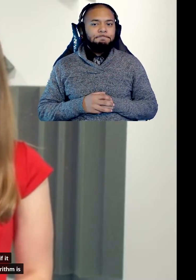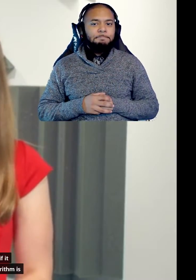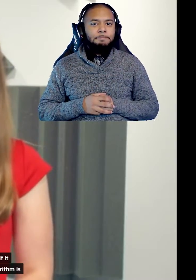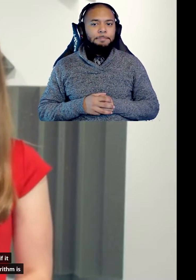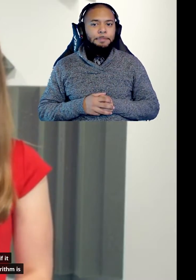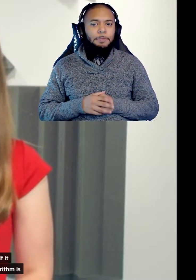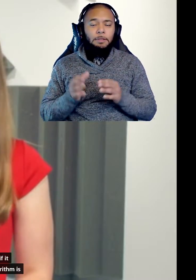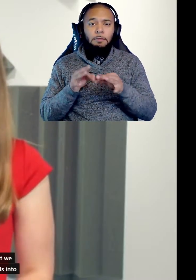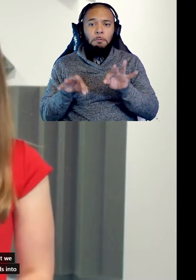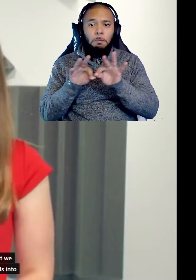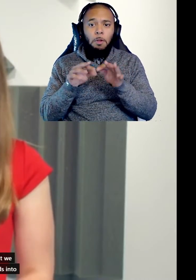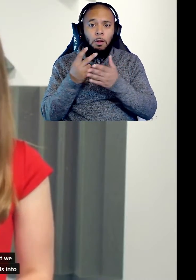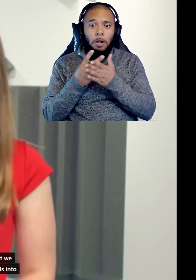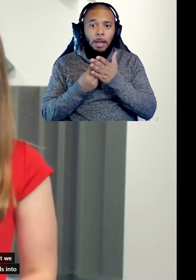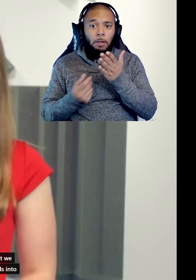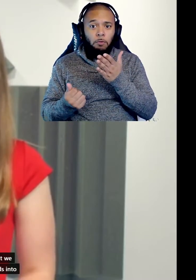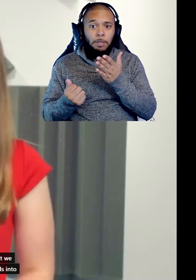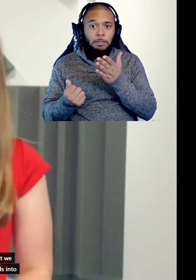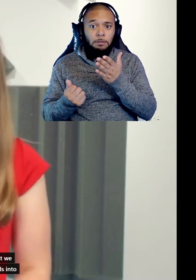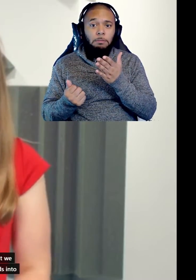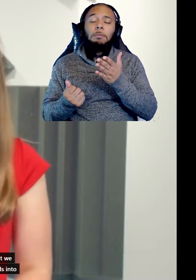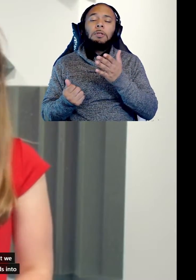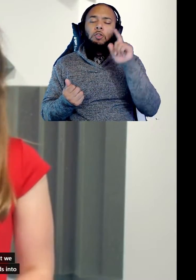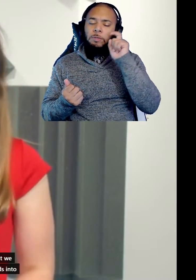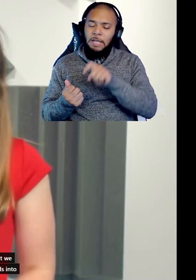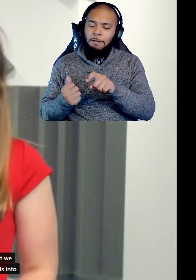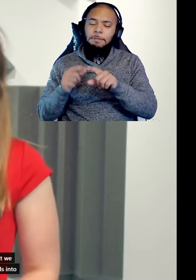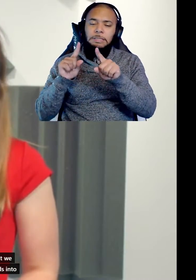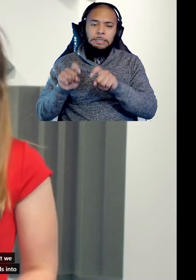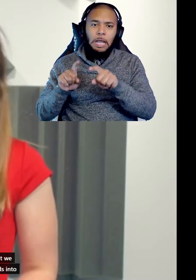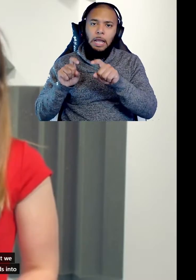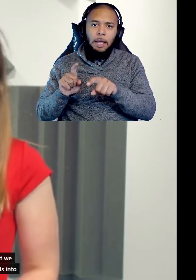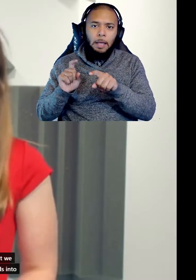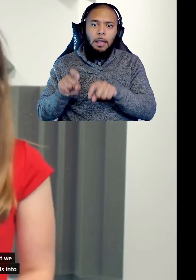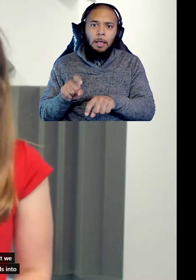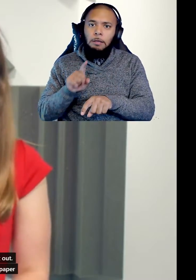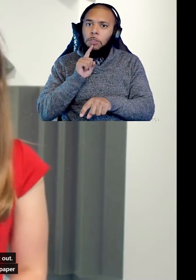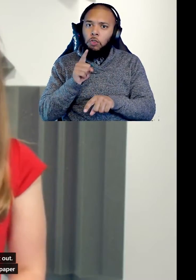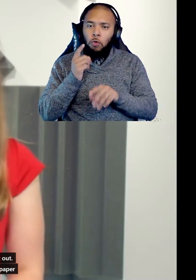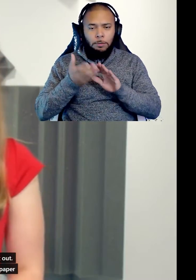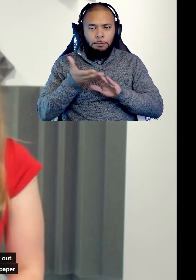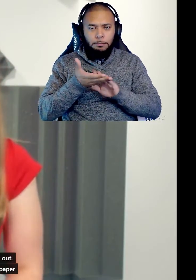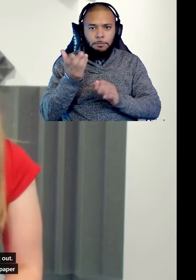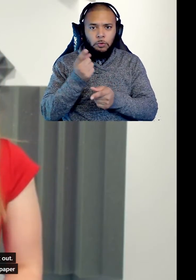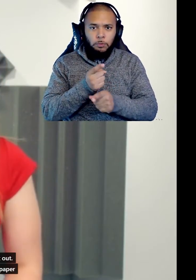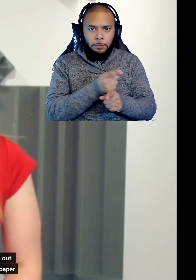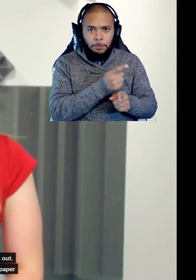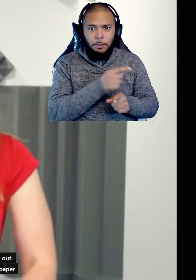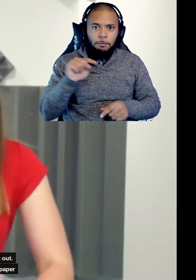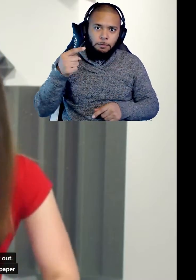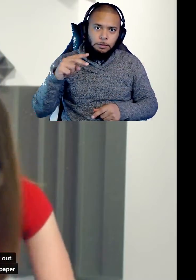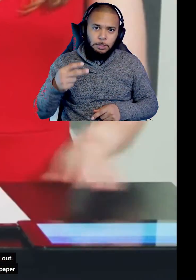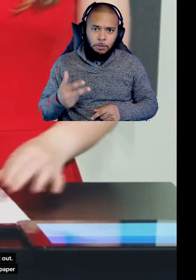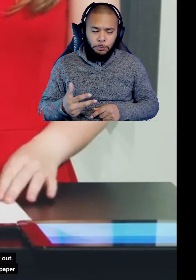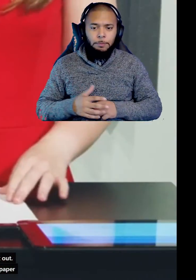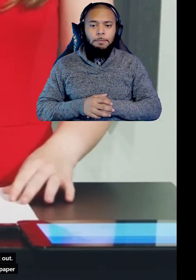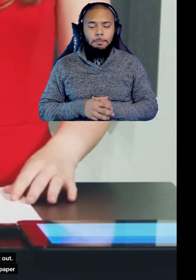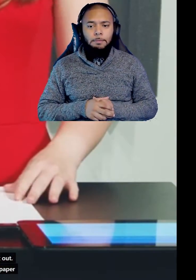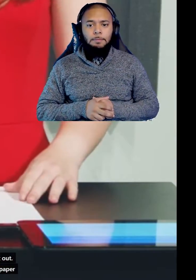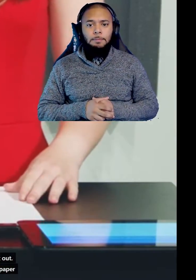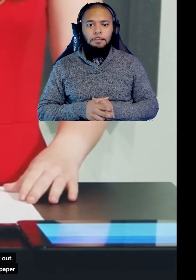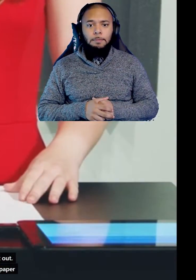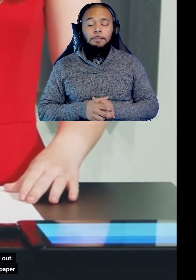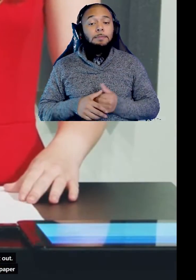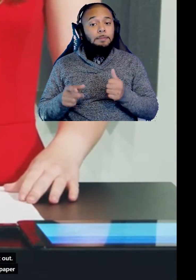An important algorithm is always tested to make sure that we really have all of those commands into our sequential order. Let's try it out. Our